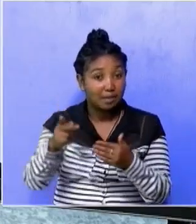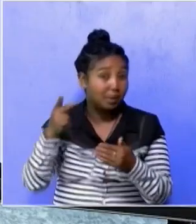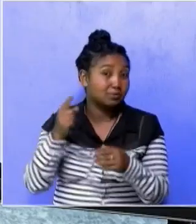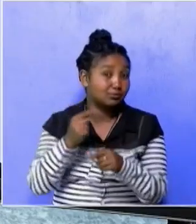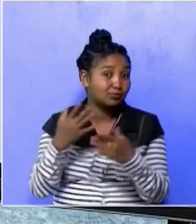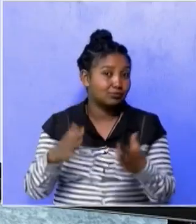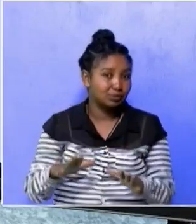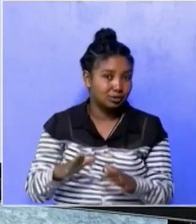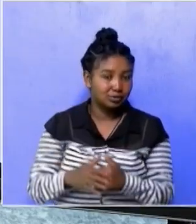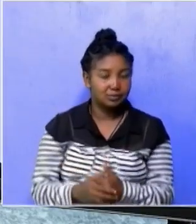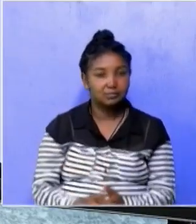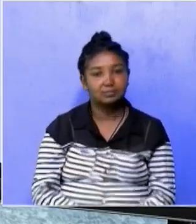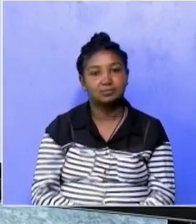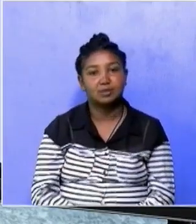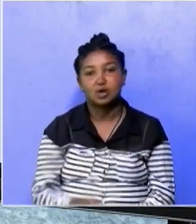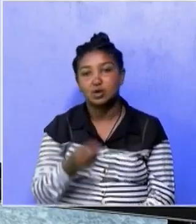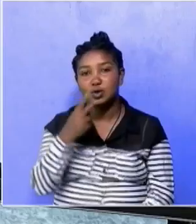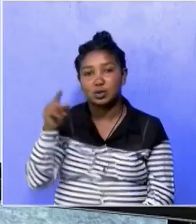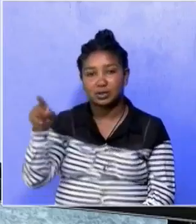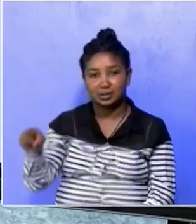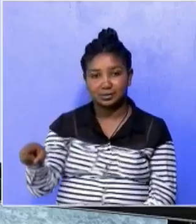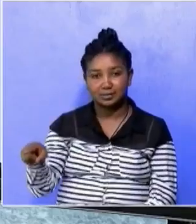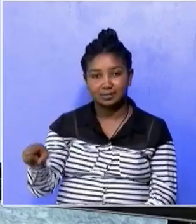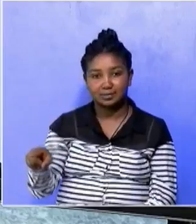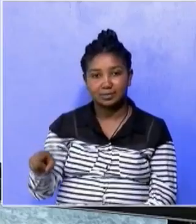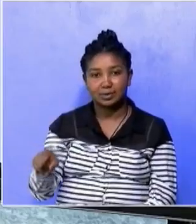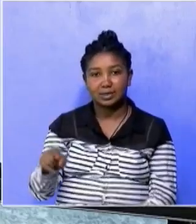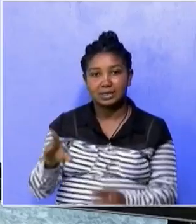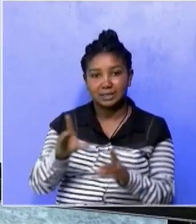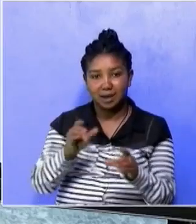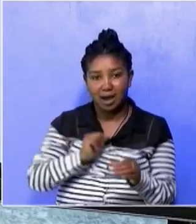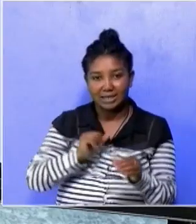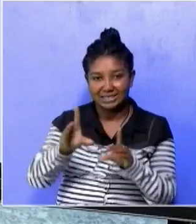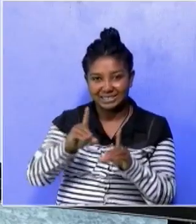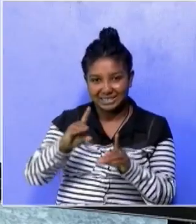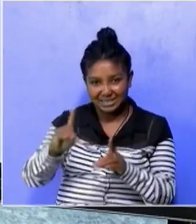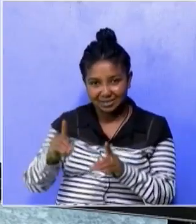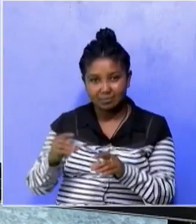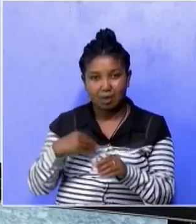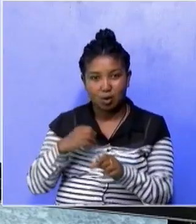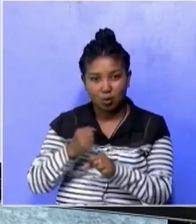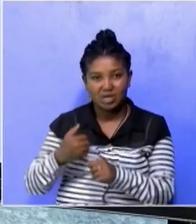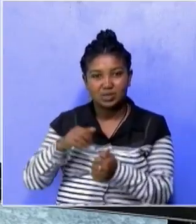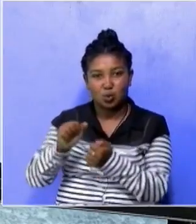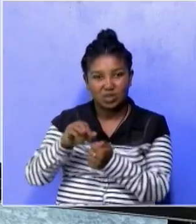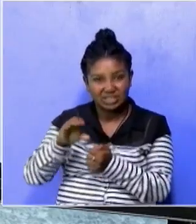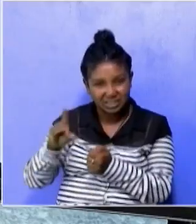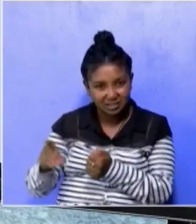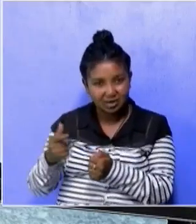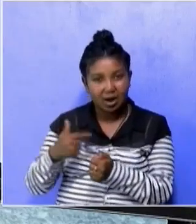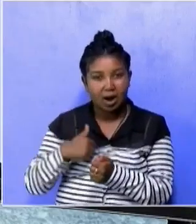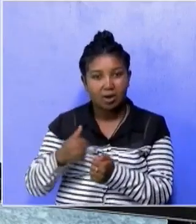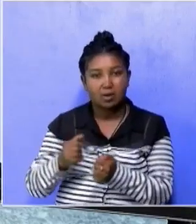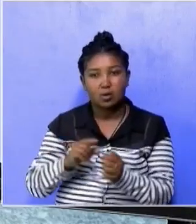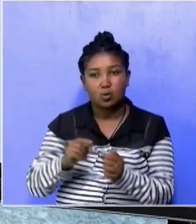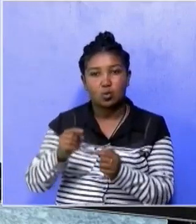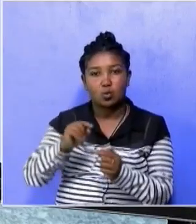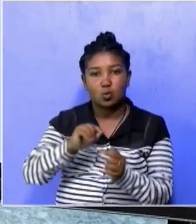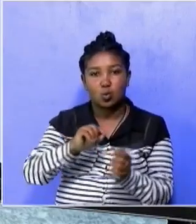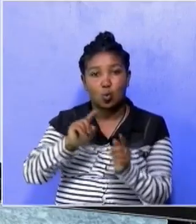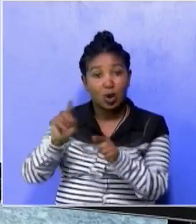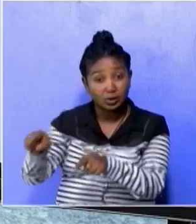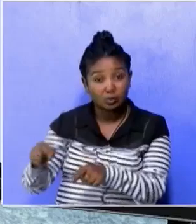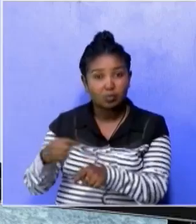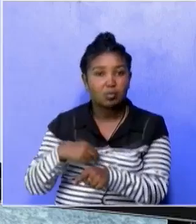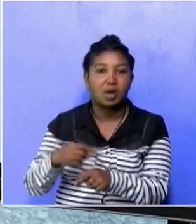action. Look, I did my homework, I washed my clothes, I went to my